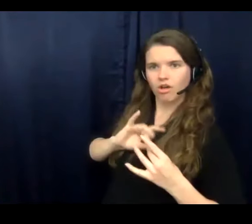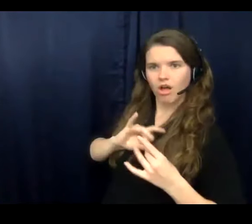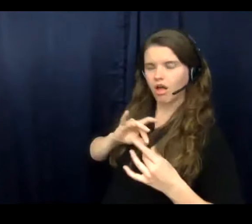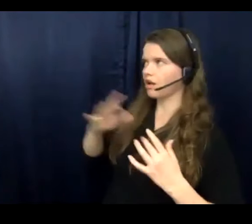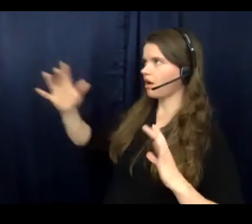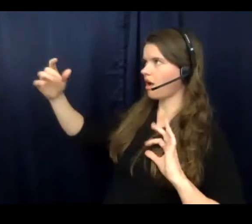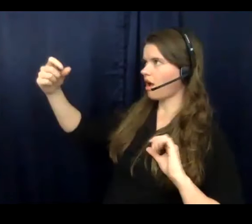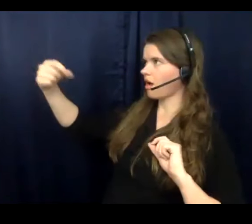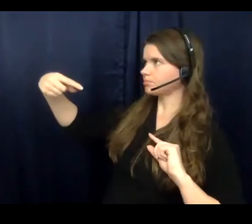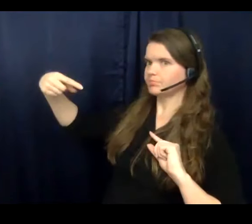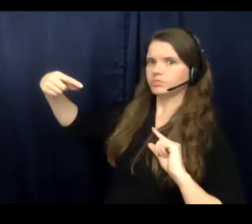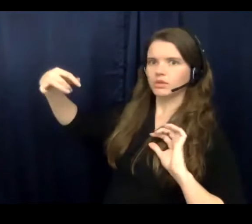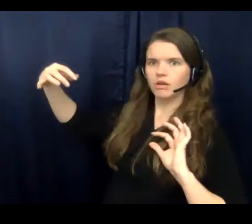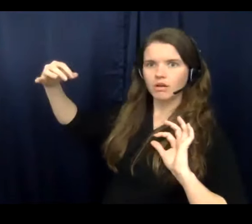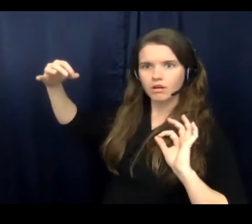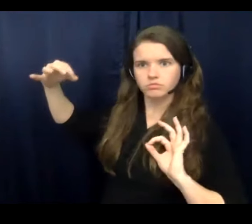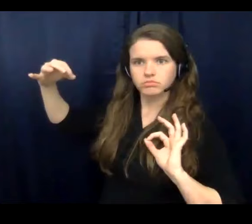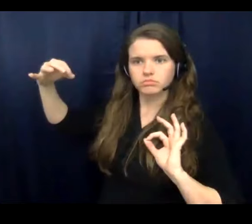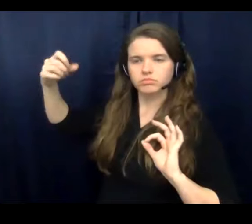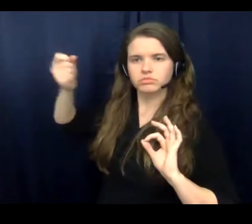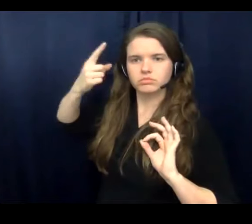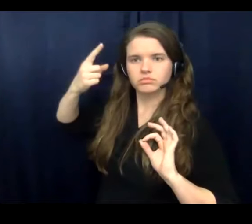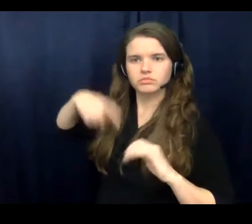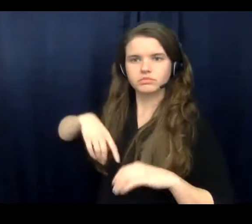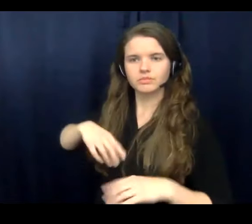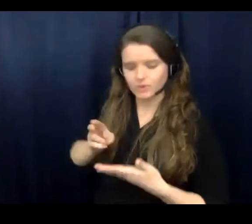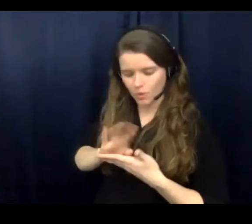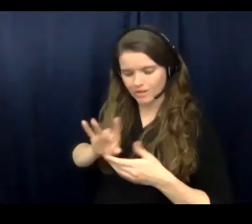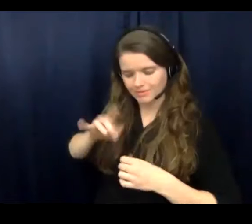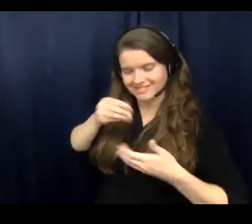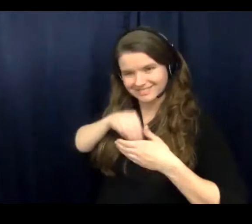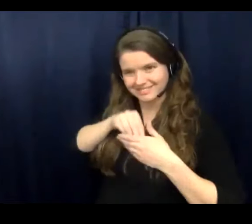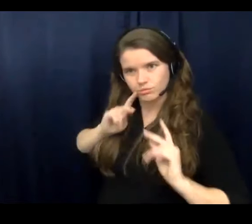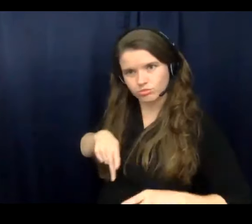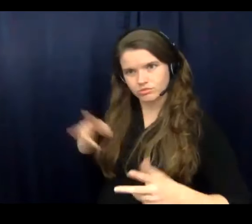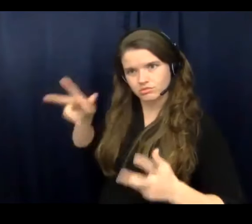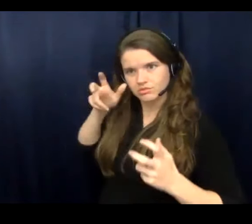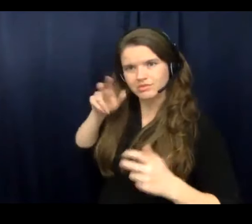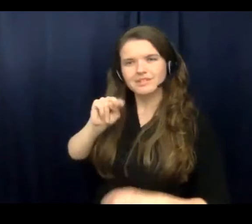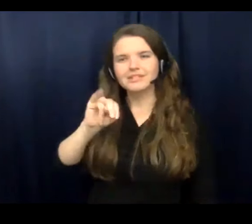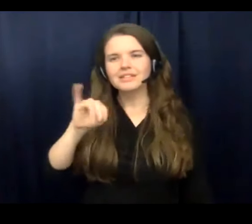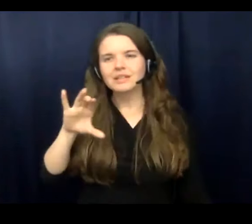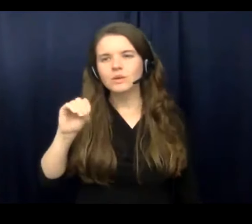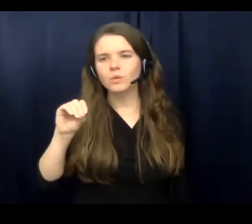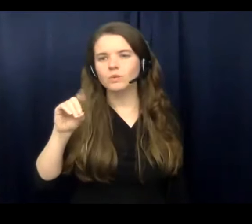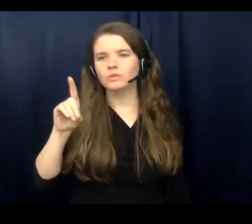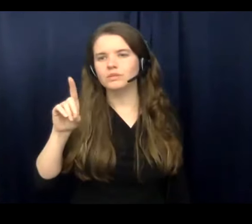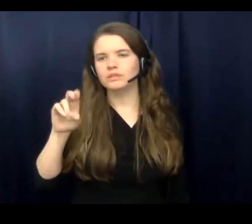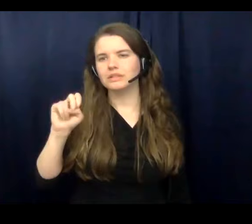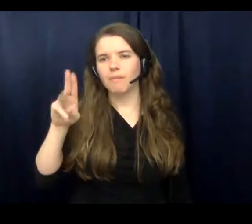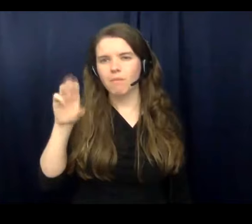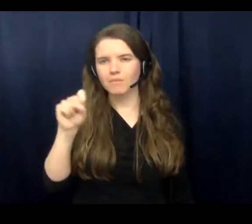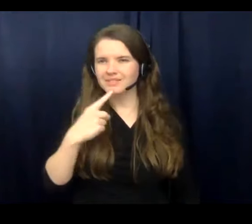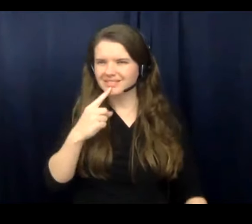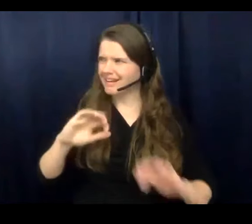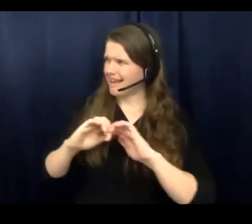the risen Savior in spirit is living inside the person. That's why Nicodemus had said, how do I go back into my mother's womb? What are you talking